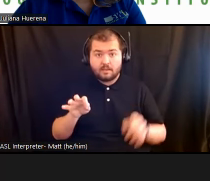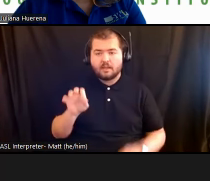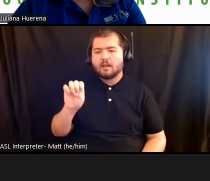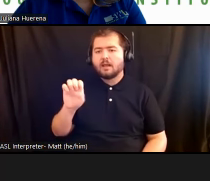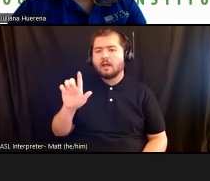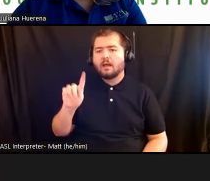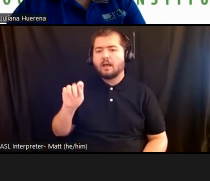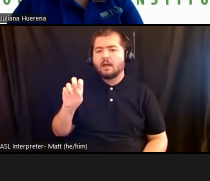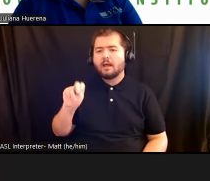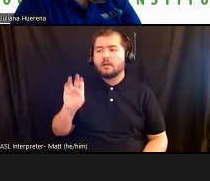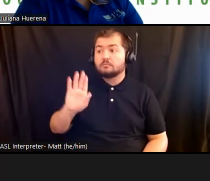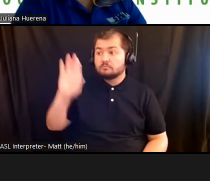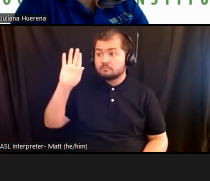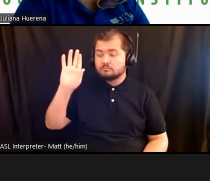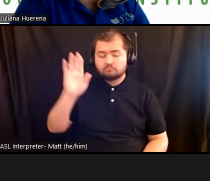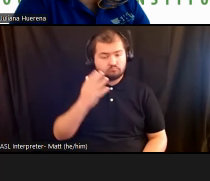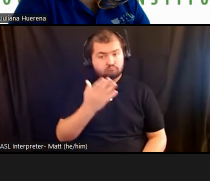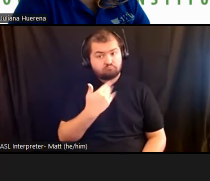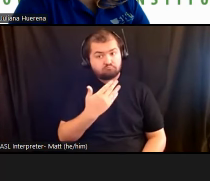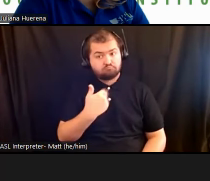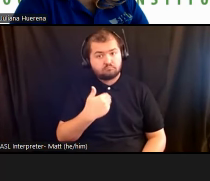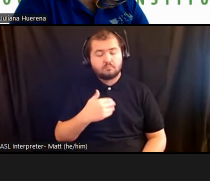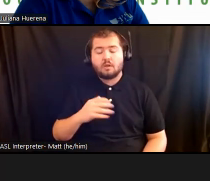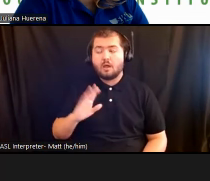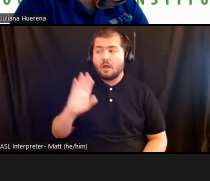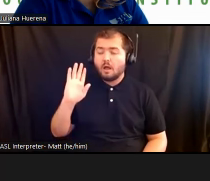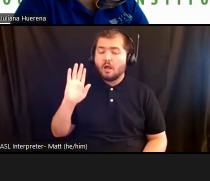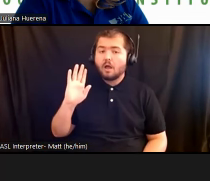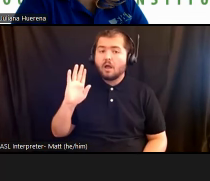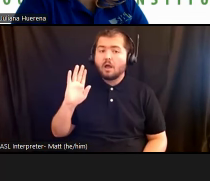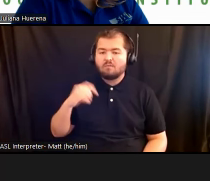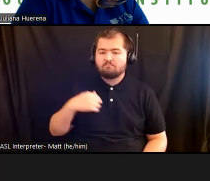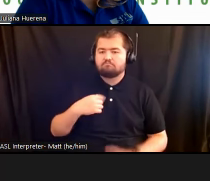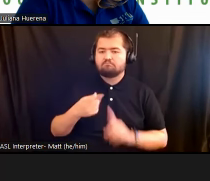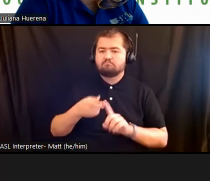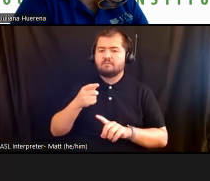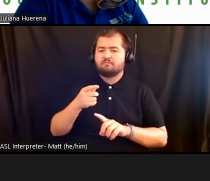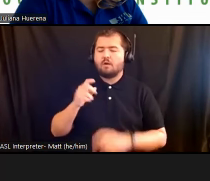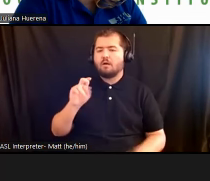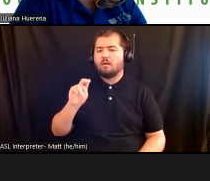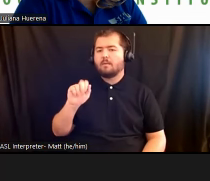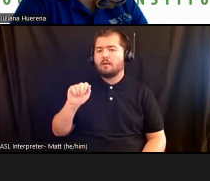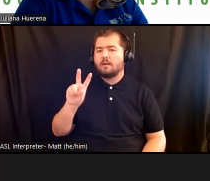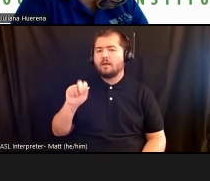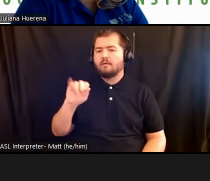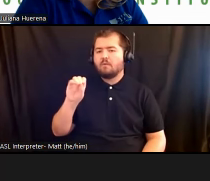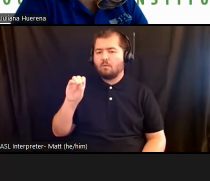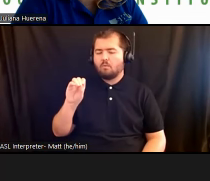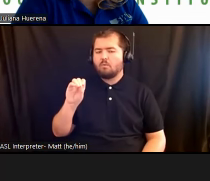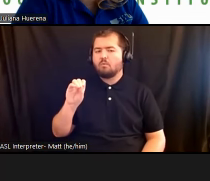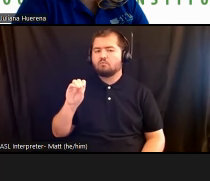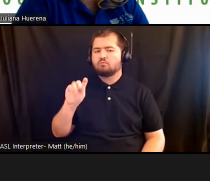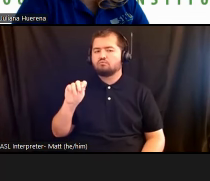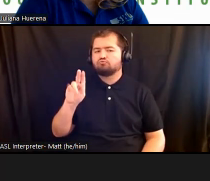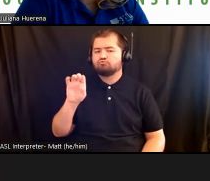Elton. I'm from Elton, North go ahead, Dakota. Elton. I'm from the Navajo tribe. We do have Mhm. chapter houses here on the Navajo